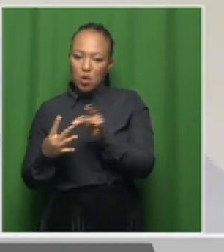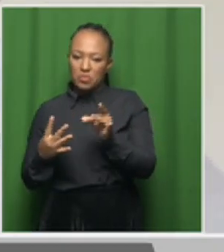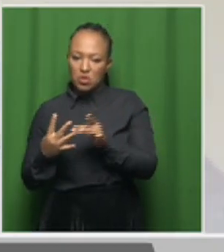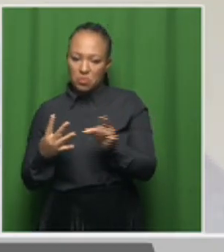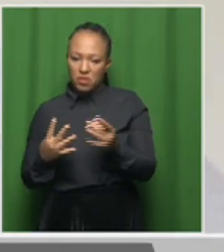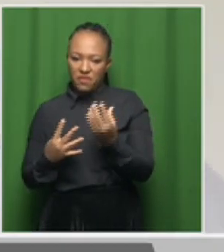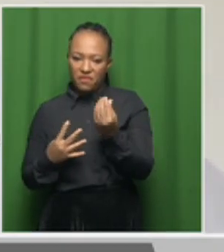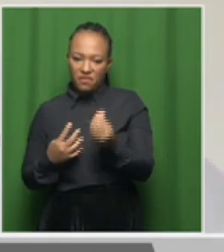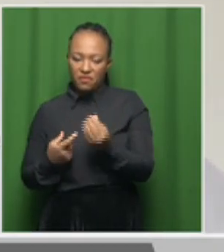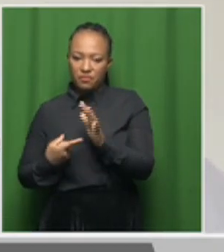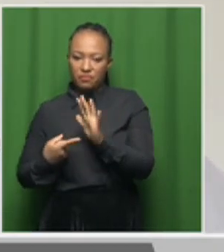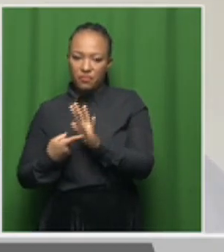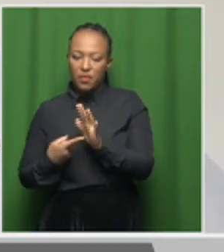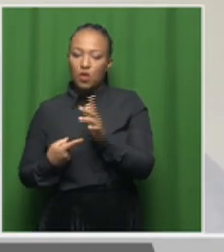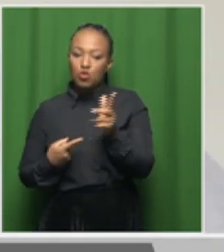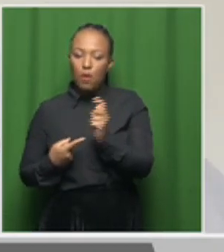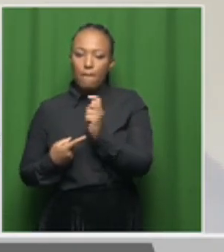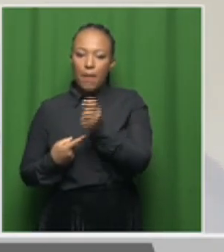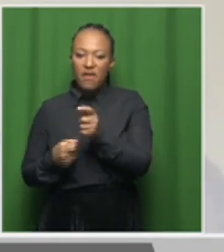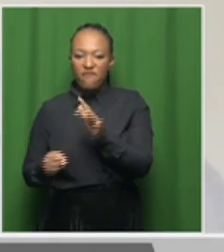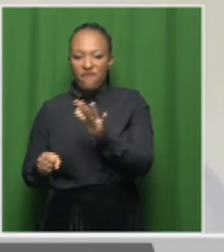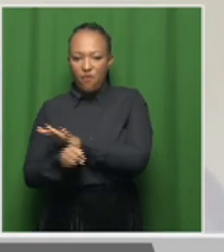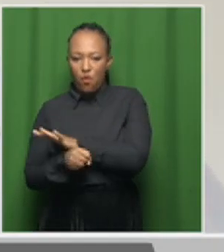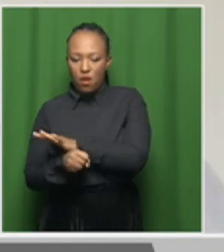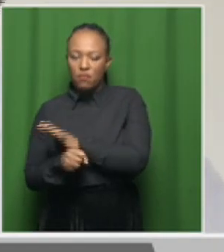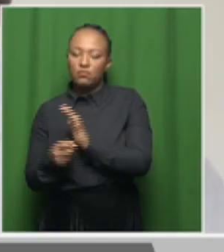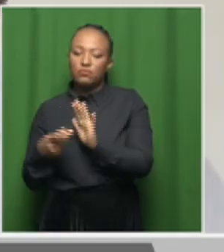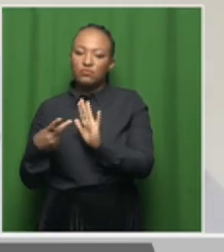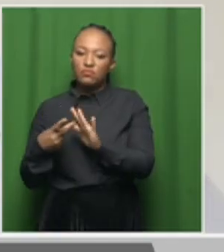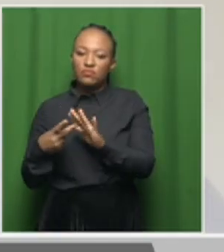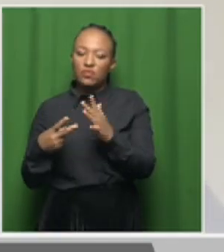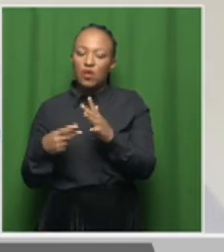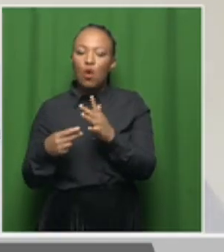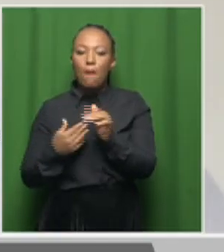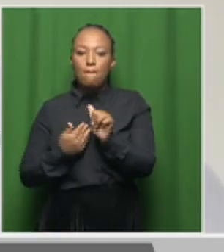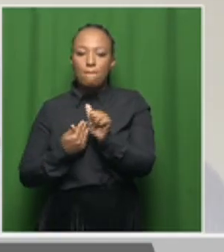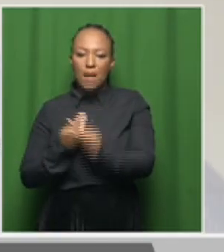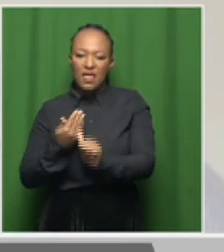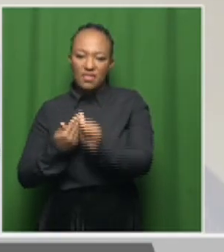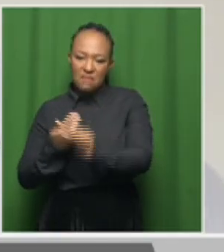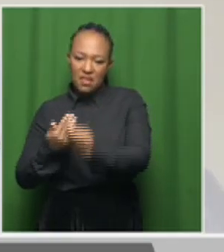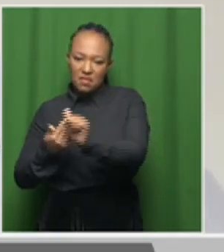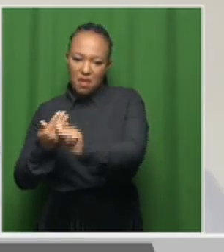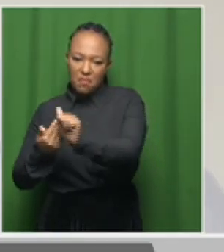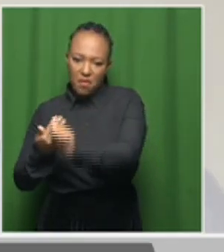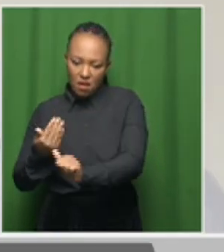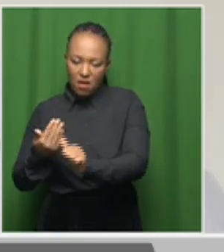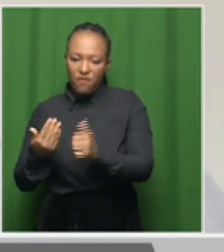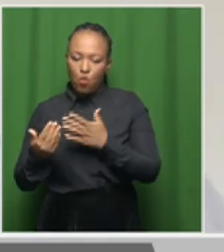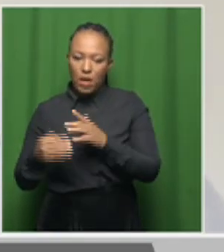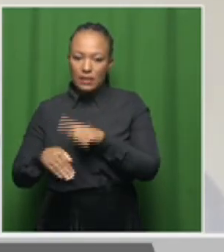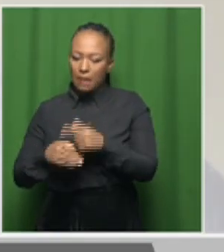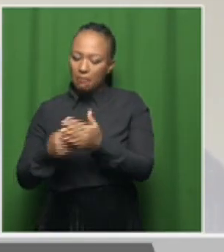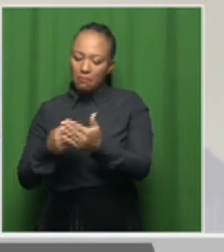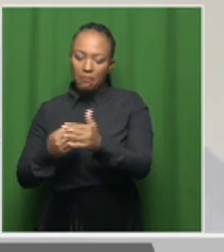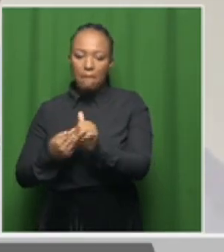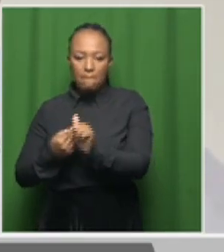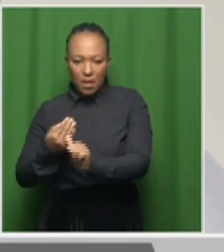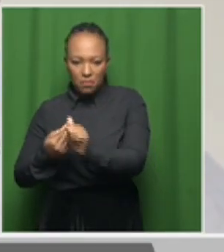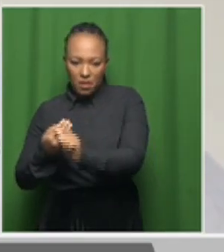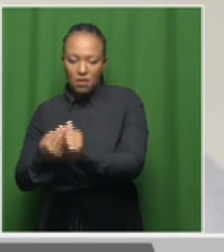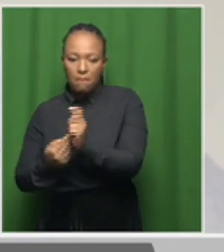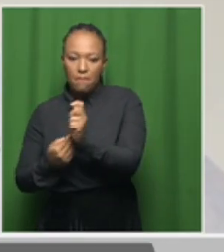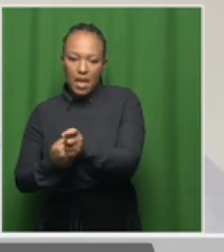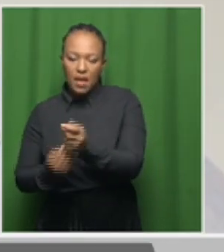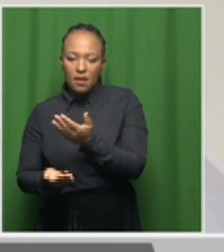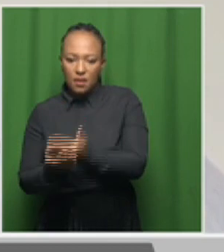to self-fund, where you pay the full amount, but we also do have installment plans for individuals that want to pay over a longer period of time. We've also